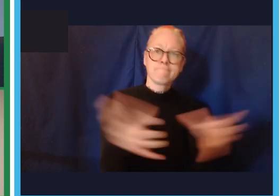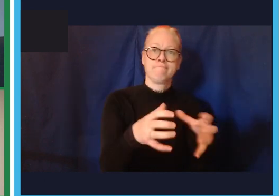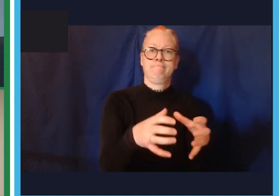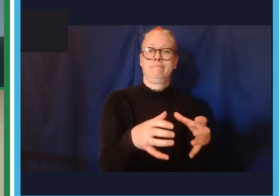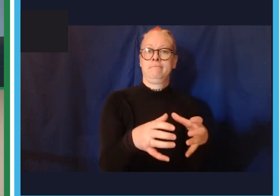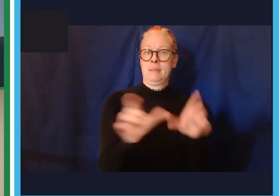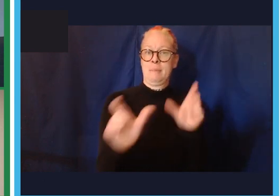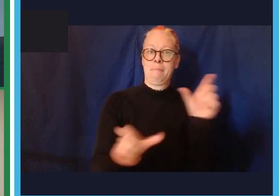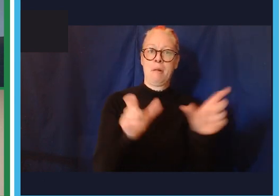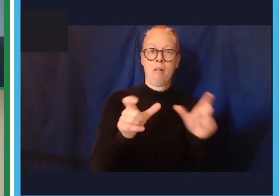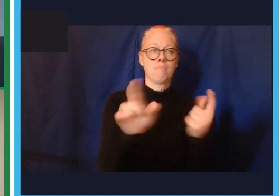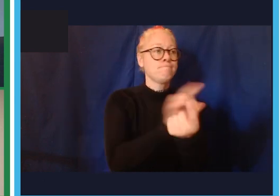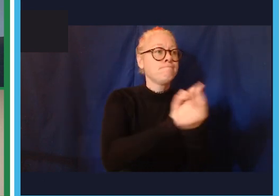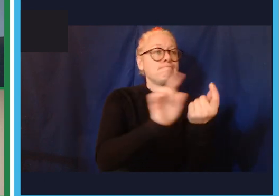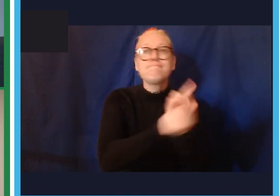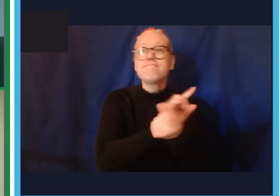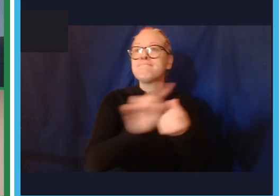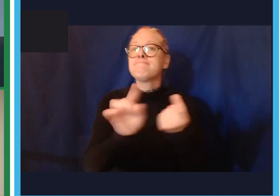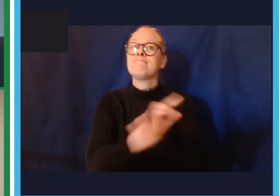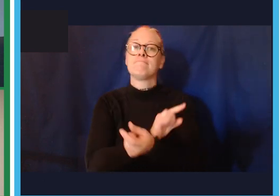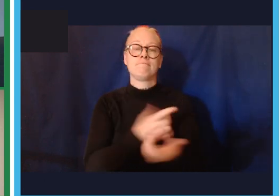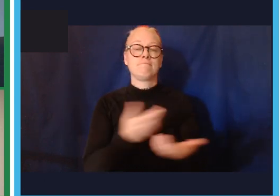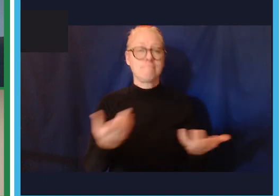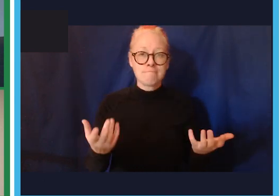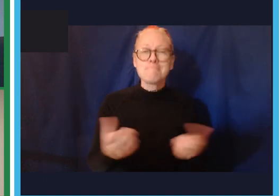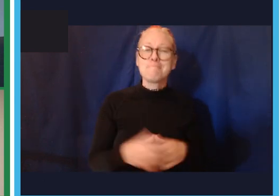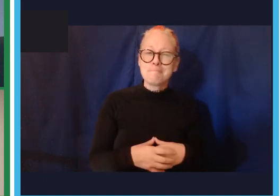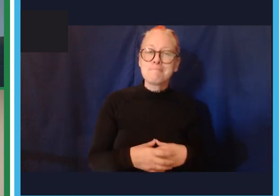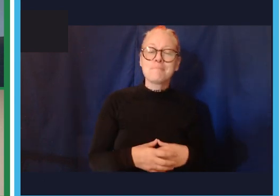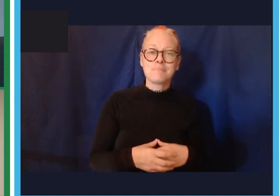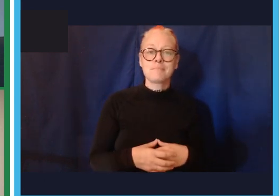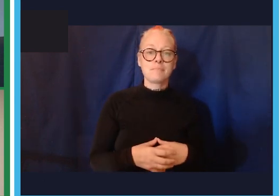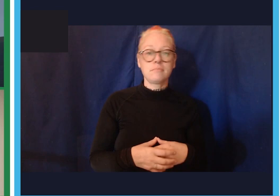of Respectability now, and they've made their way into different